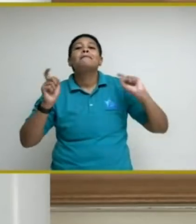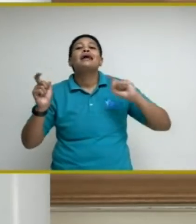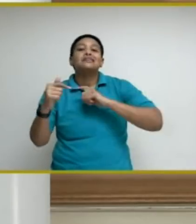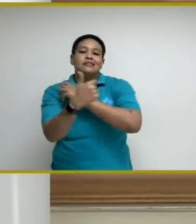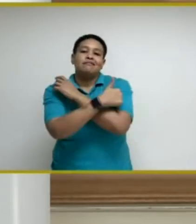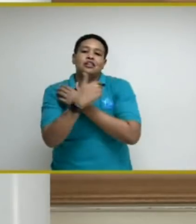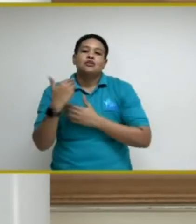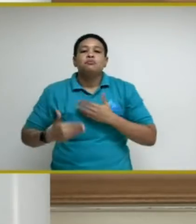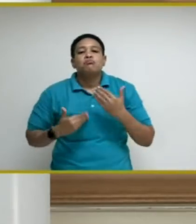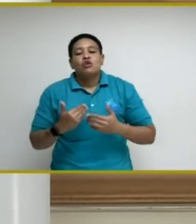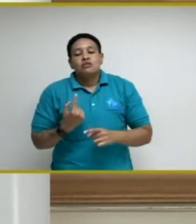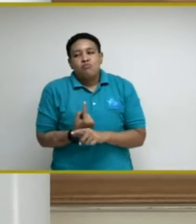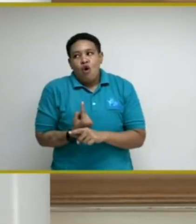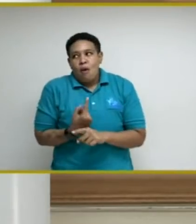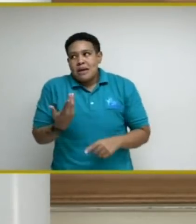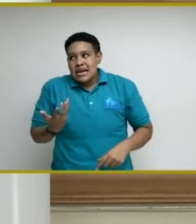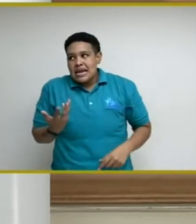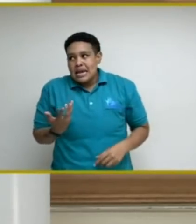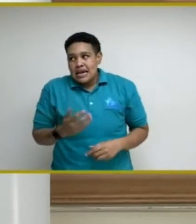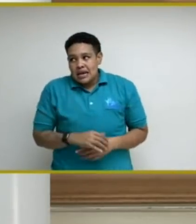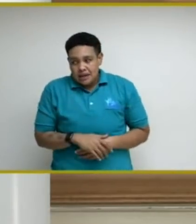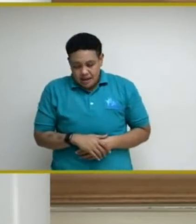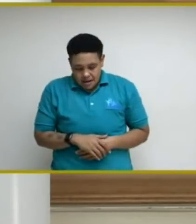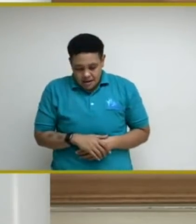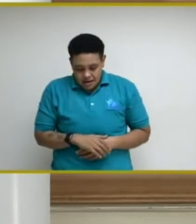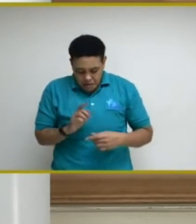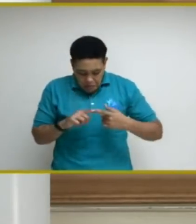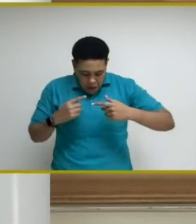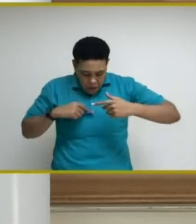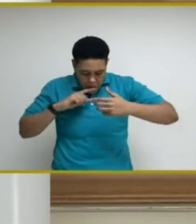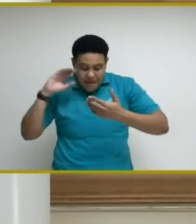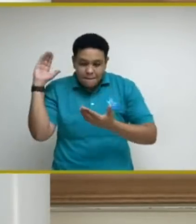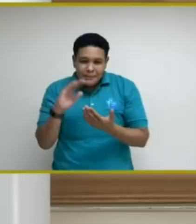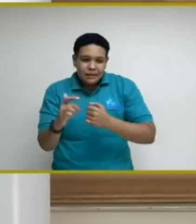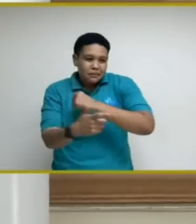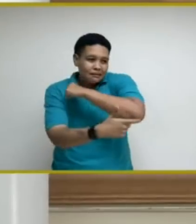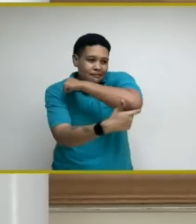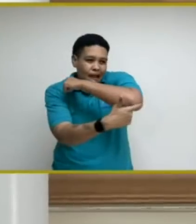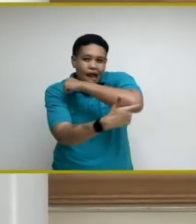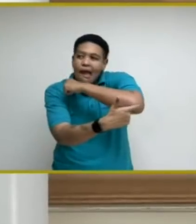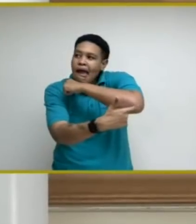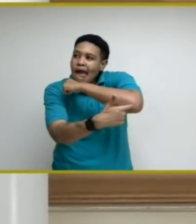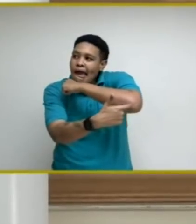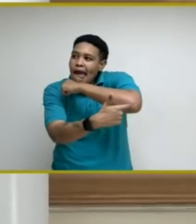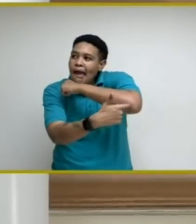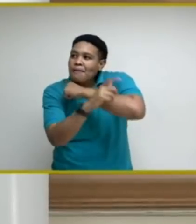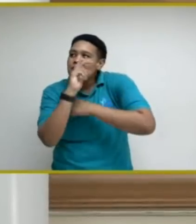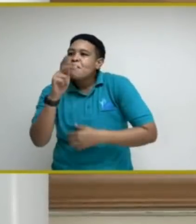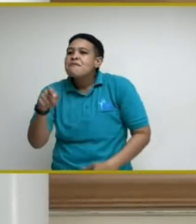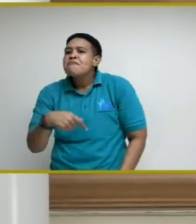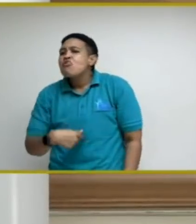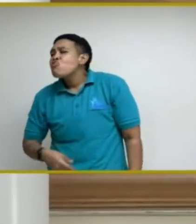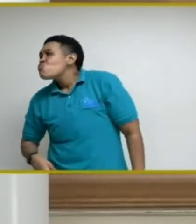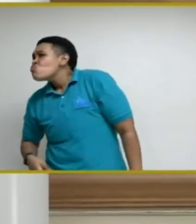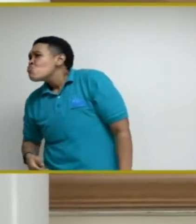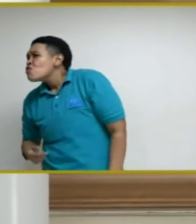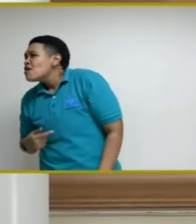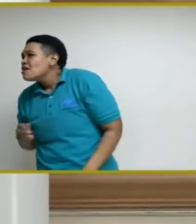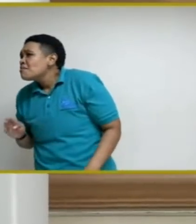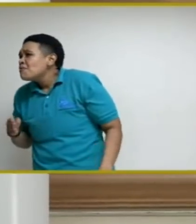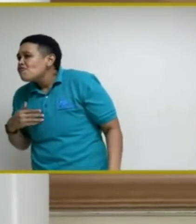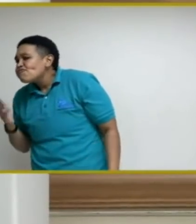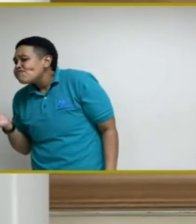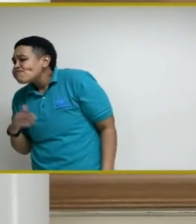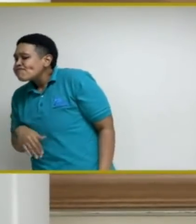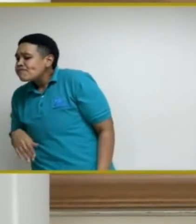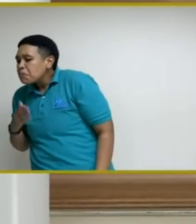vaccination process and that we minimize the temptation for deviant behavior as it relates